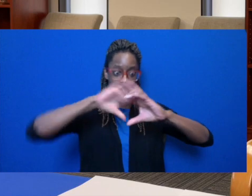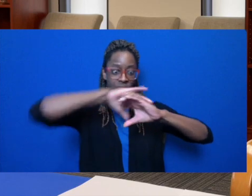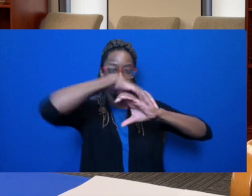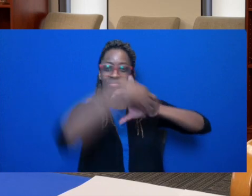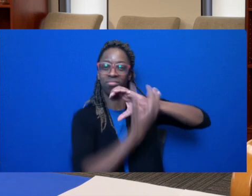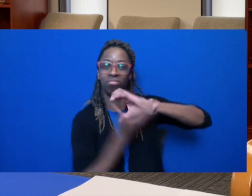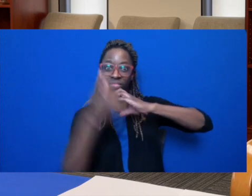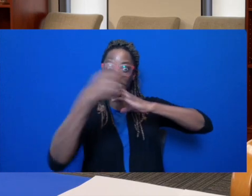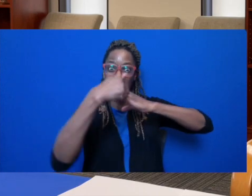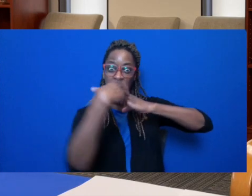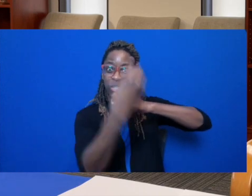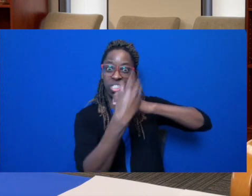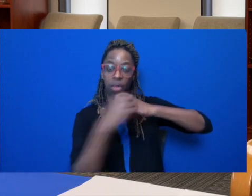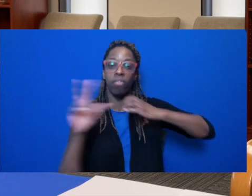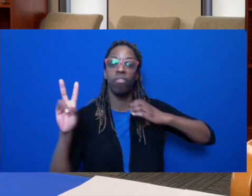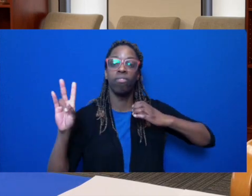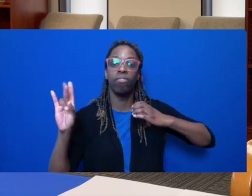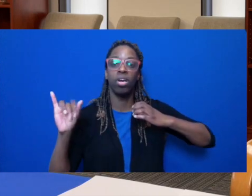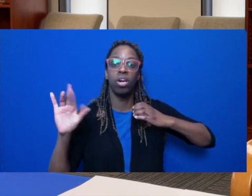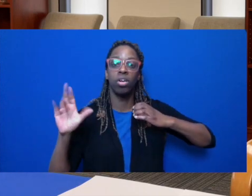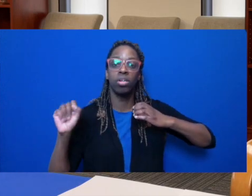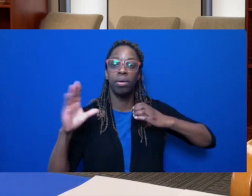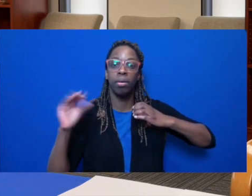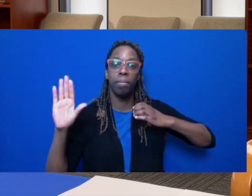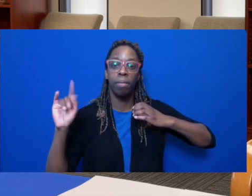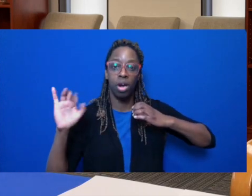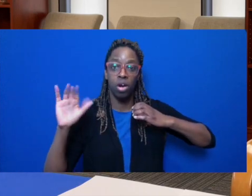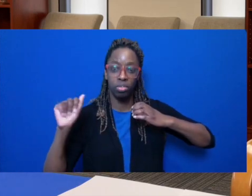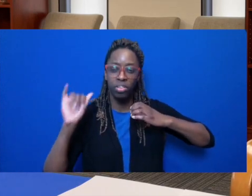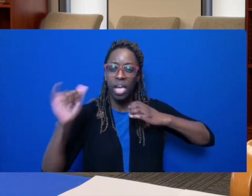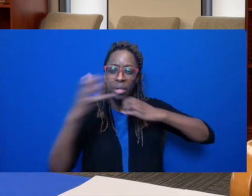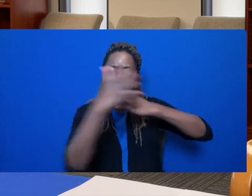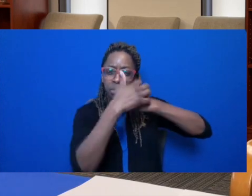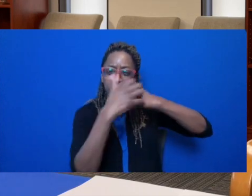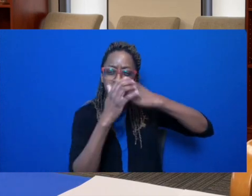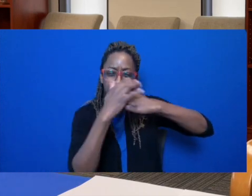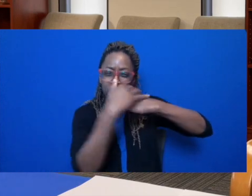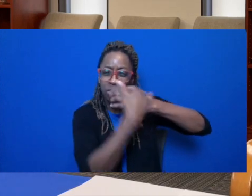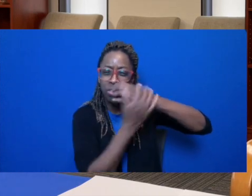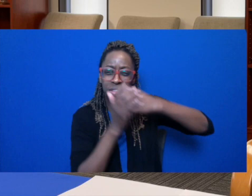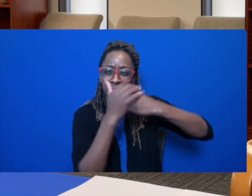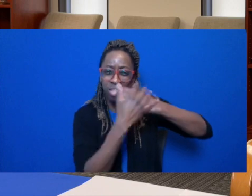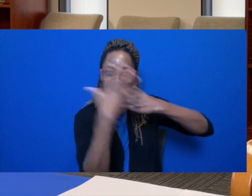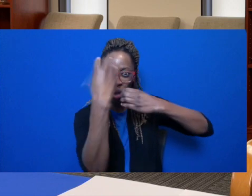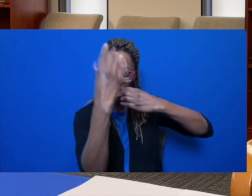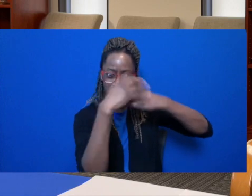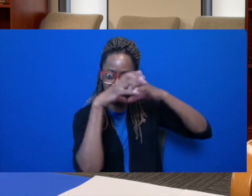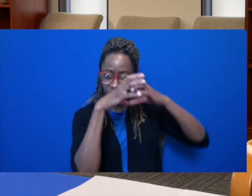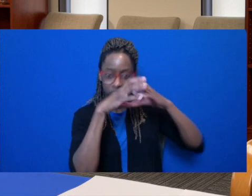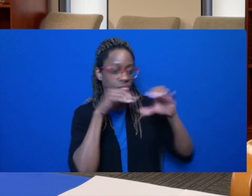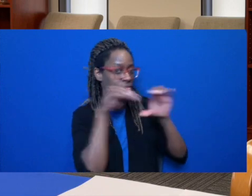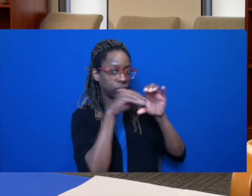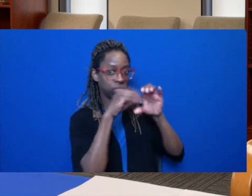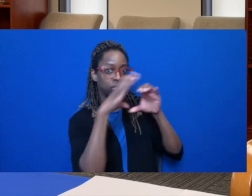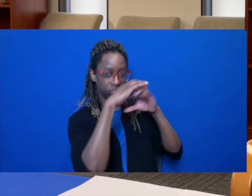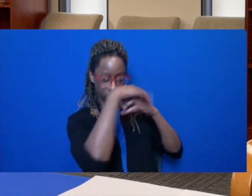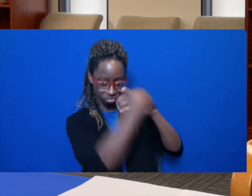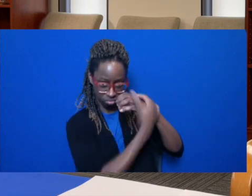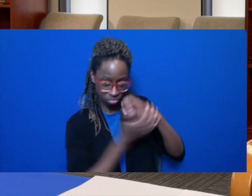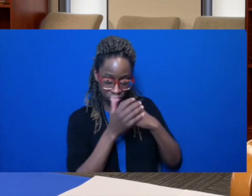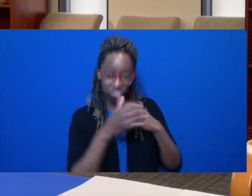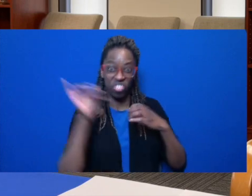components are called antigens. And so normally what happens in a person when they're infected by virus or bacteria, in this